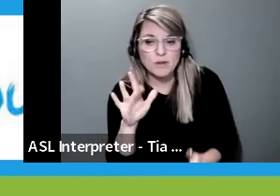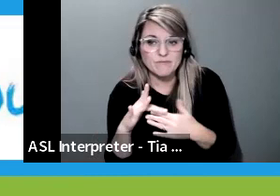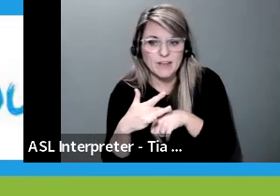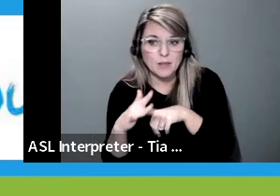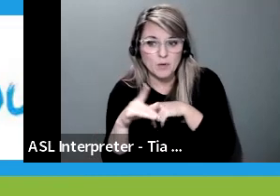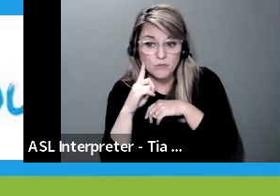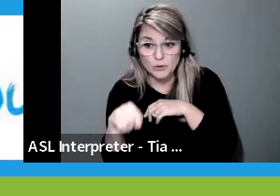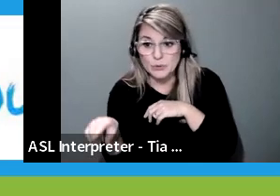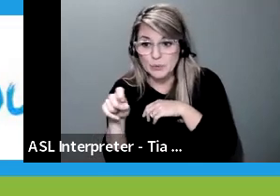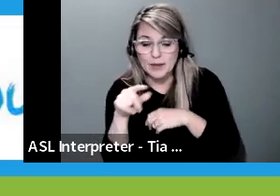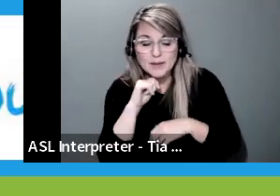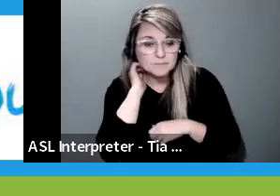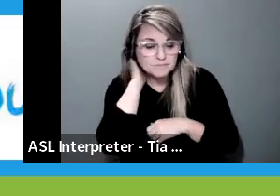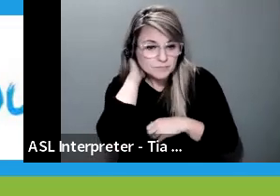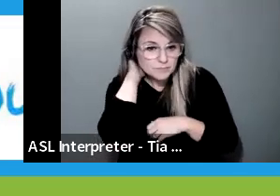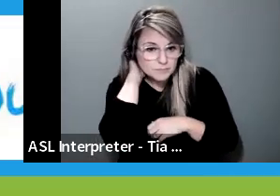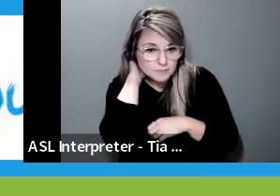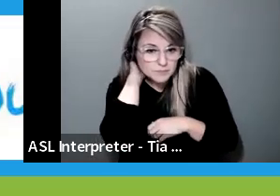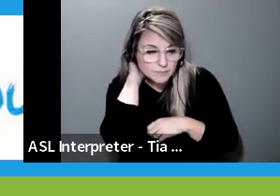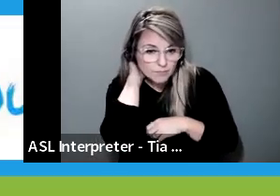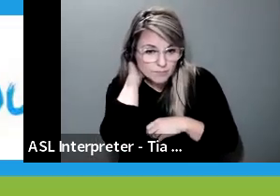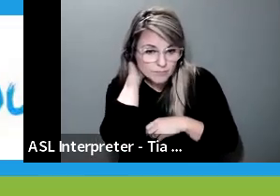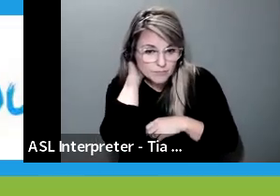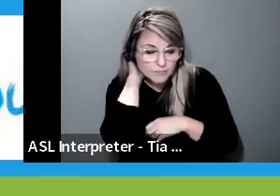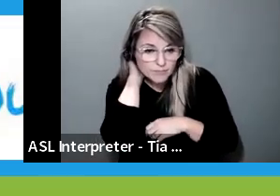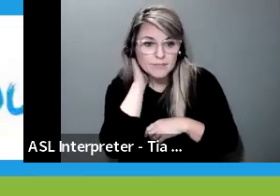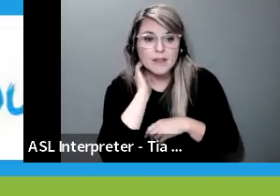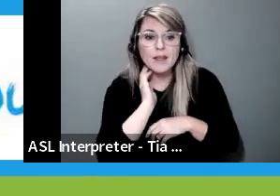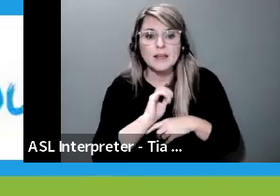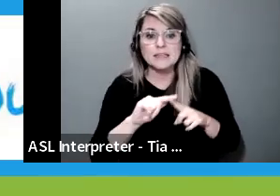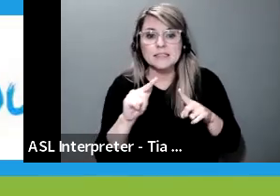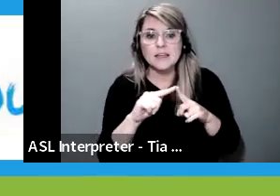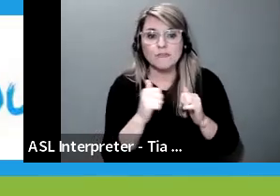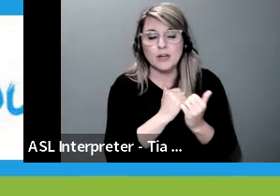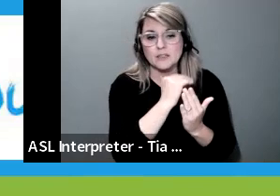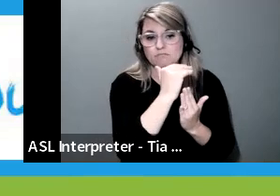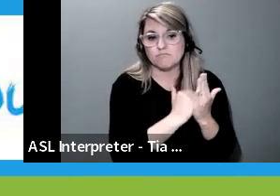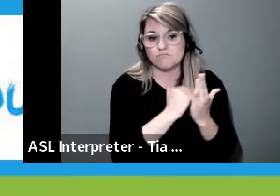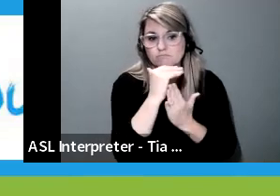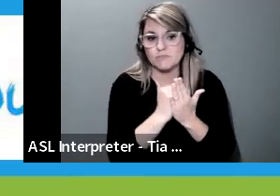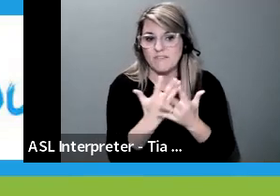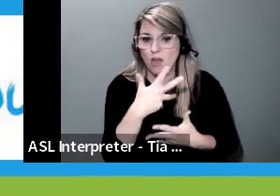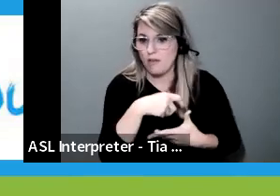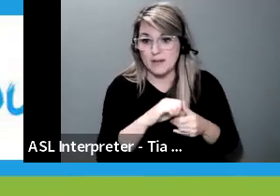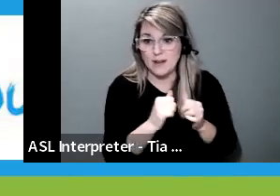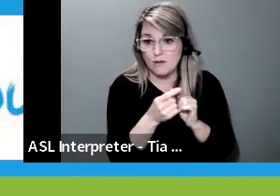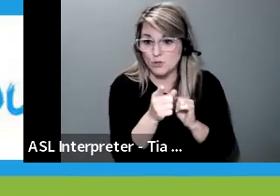And then just quickly, we have different levels of involvement. We ask you just to think about how you can be a partner with Youth Thrive.